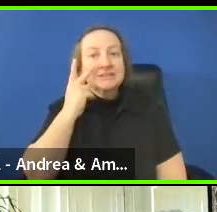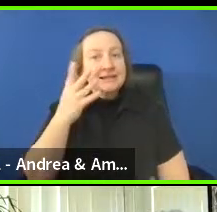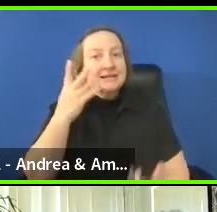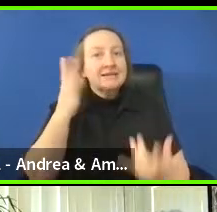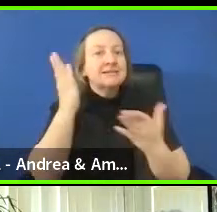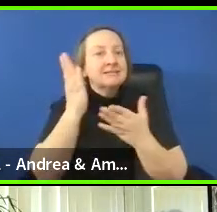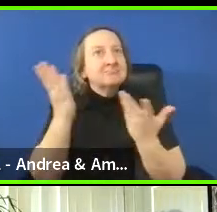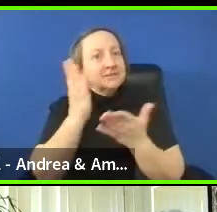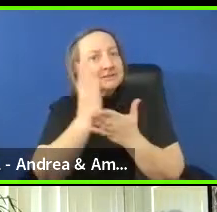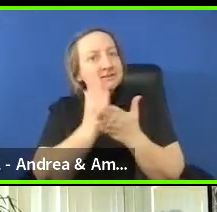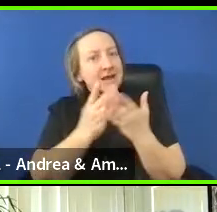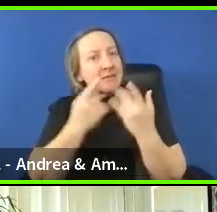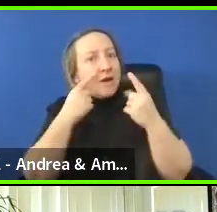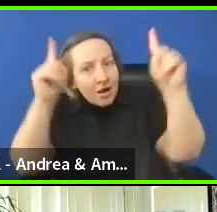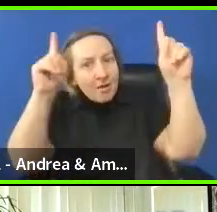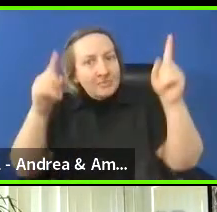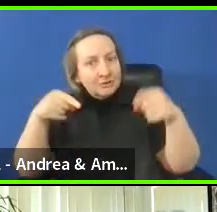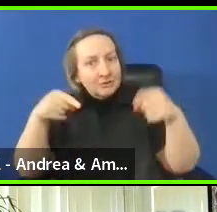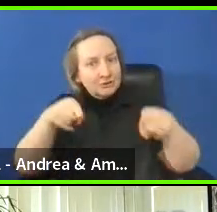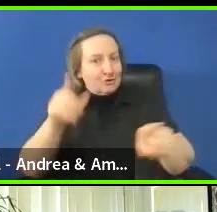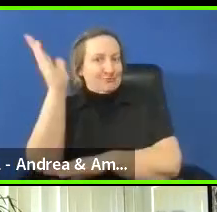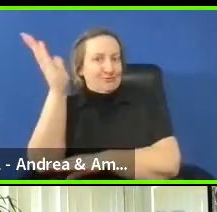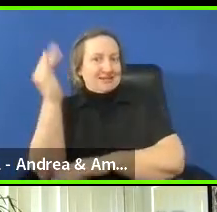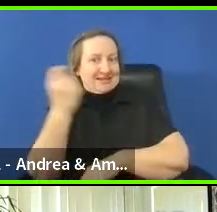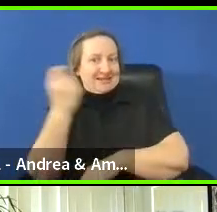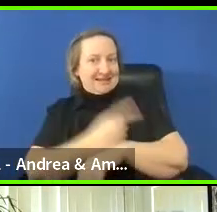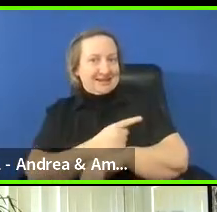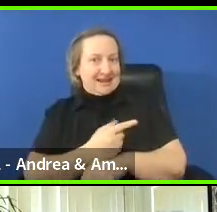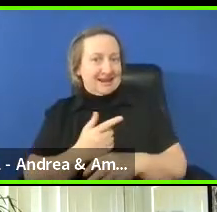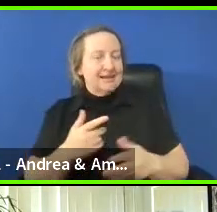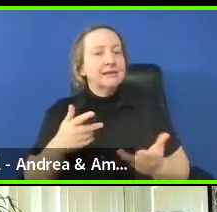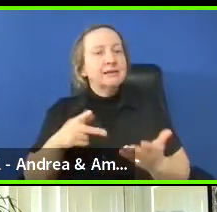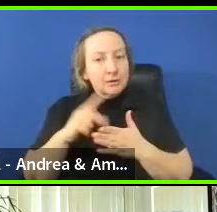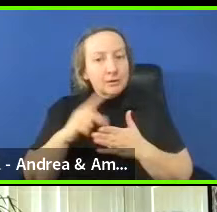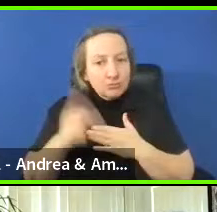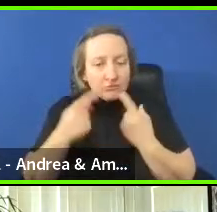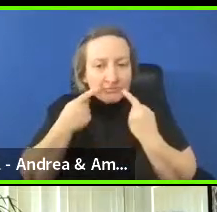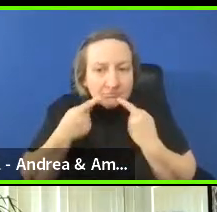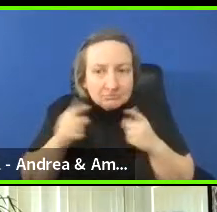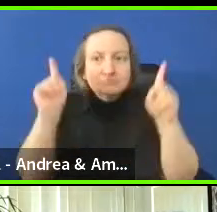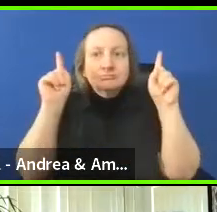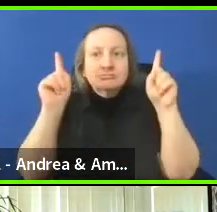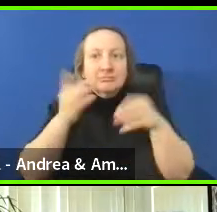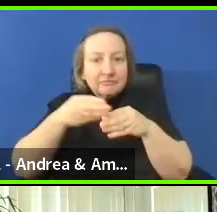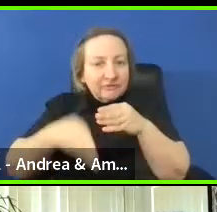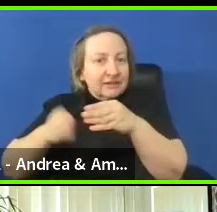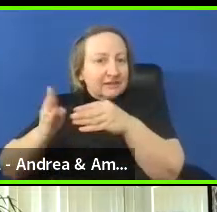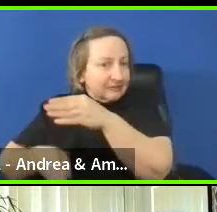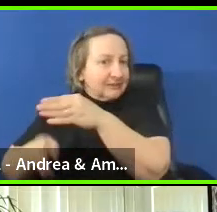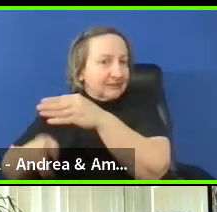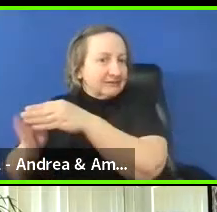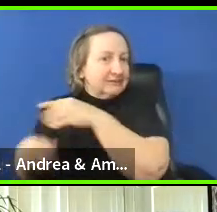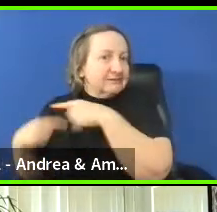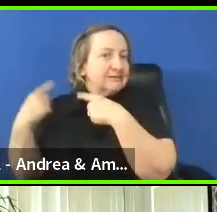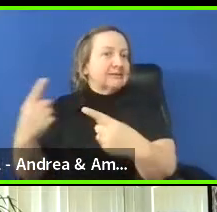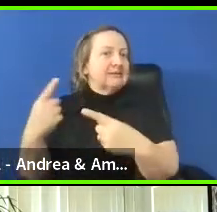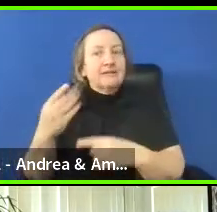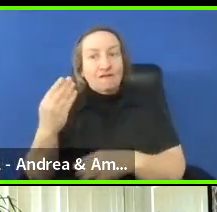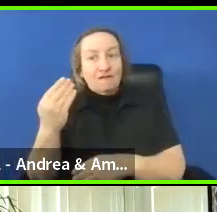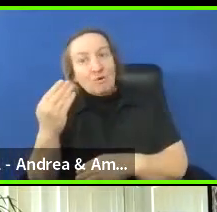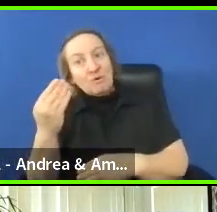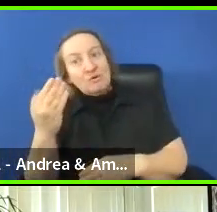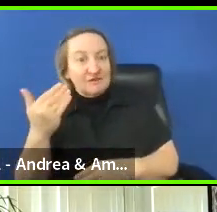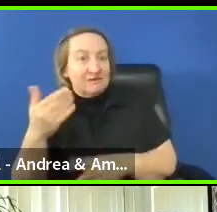later in the presentation of what the program has done and completed over these last 14,